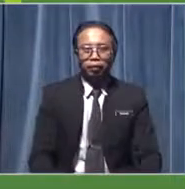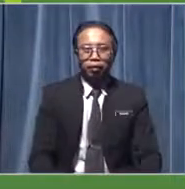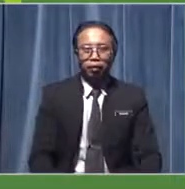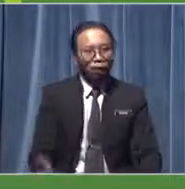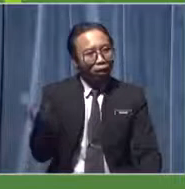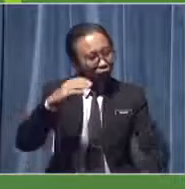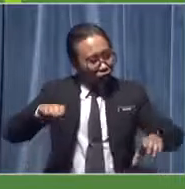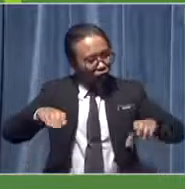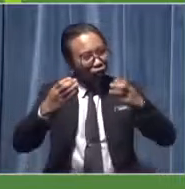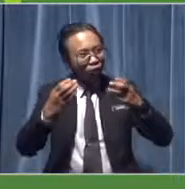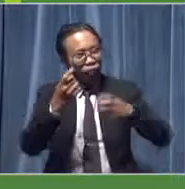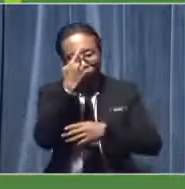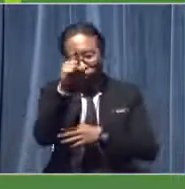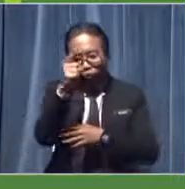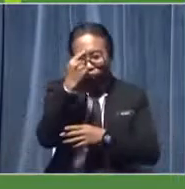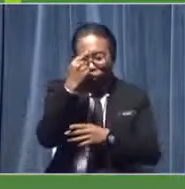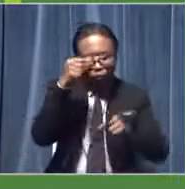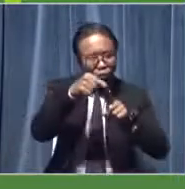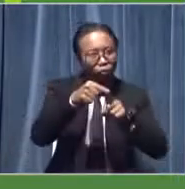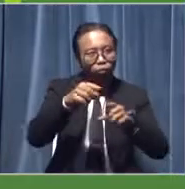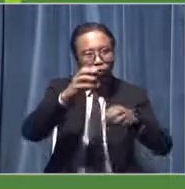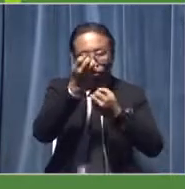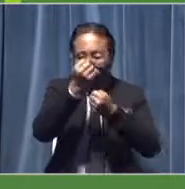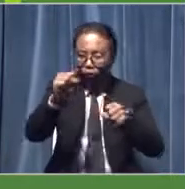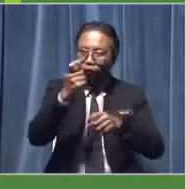Let's try to solve the problem.